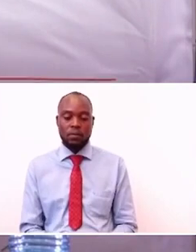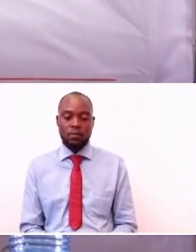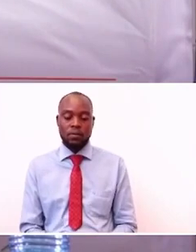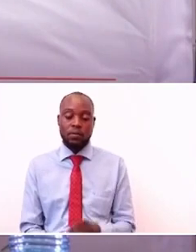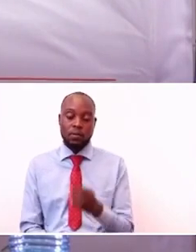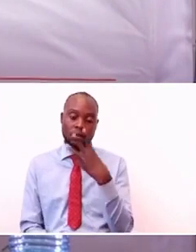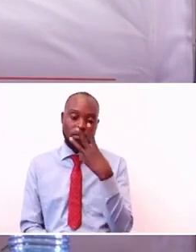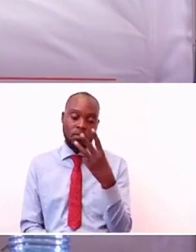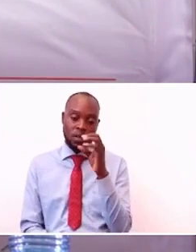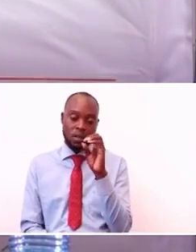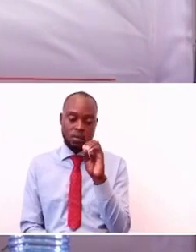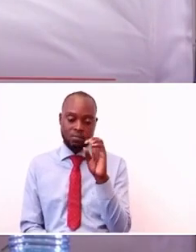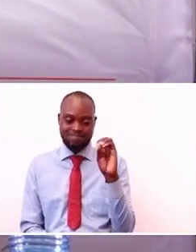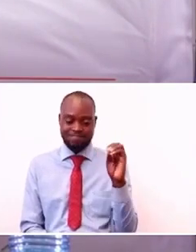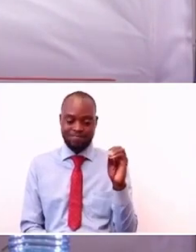$300 billion